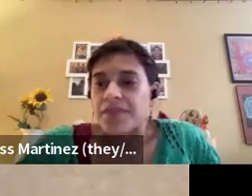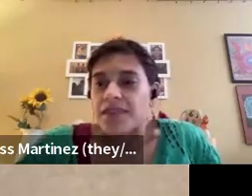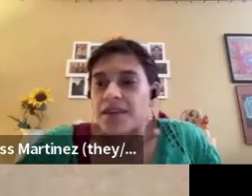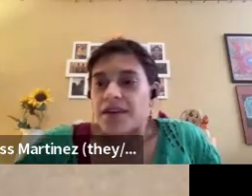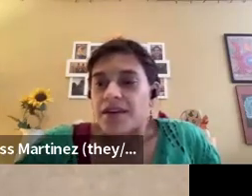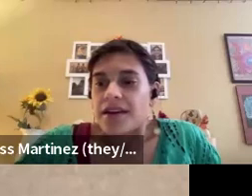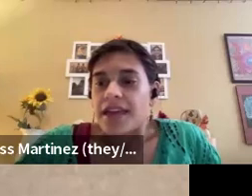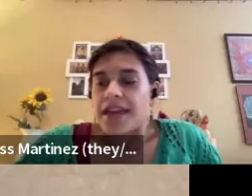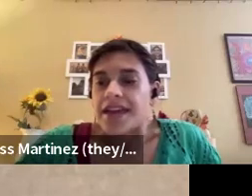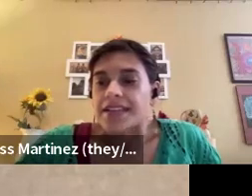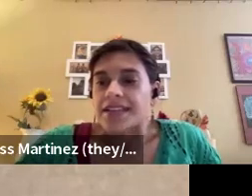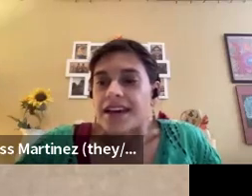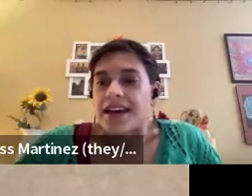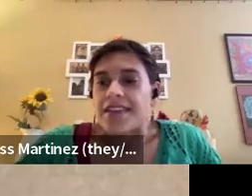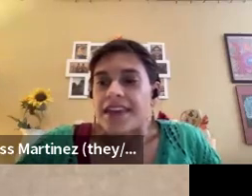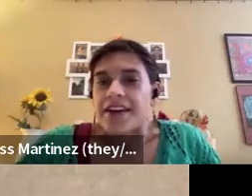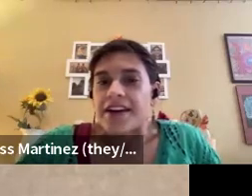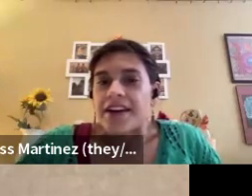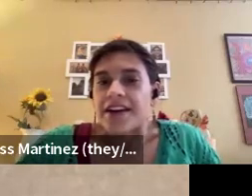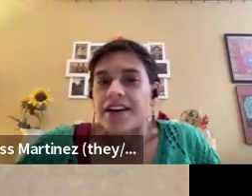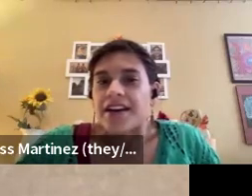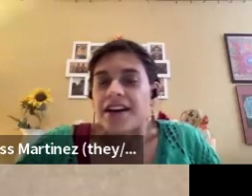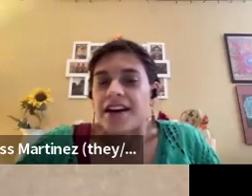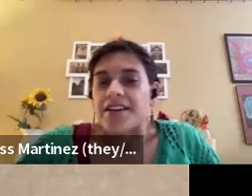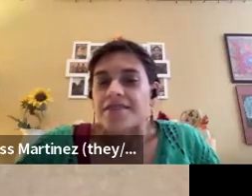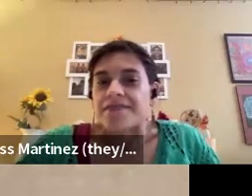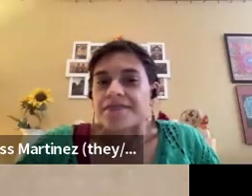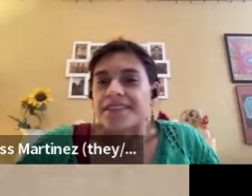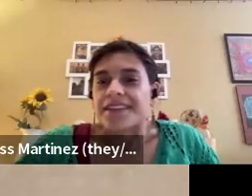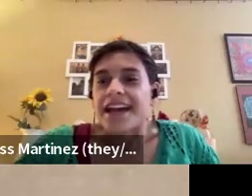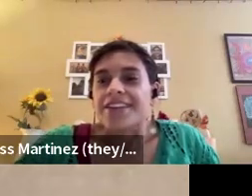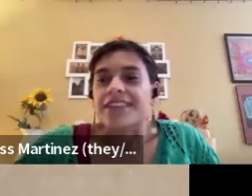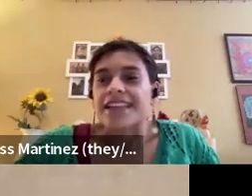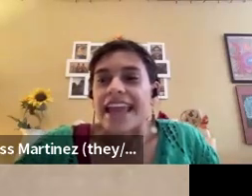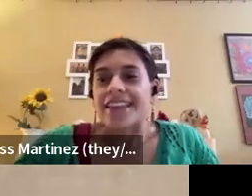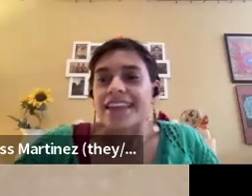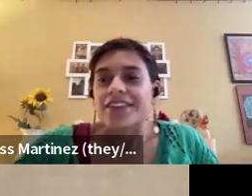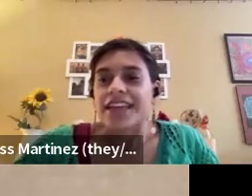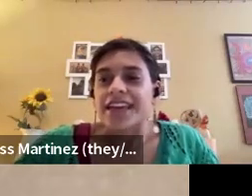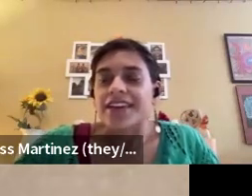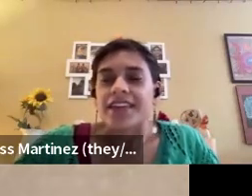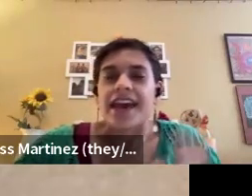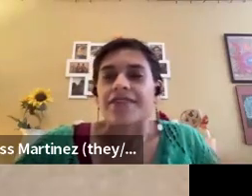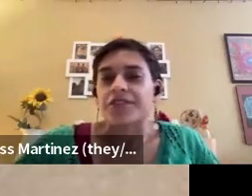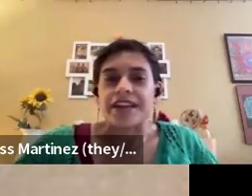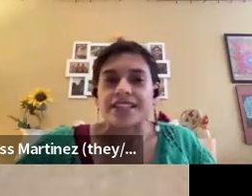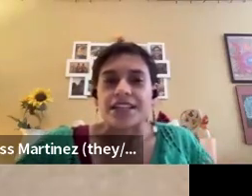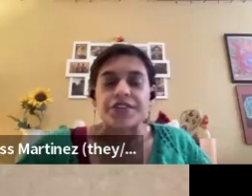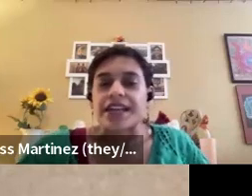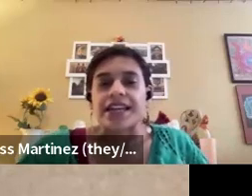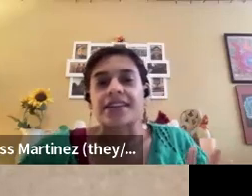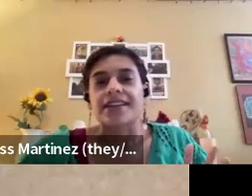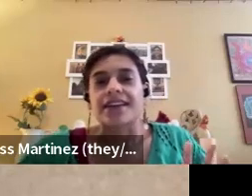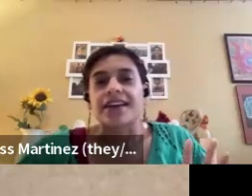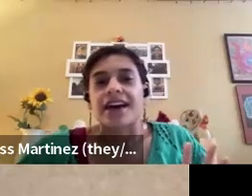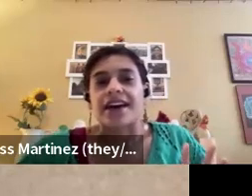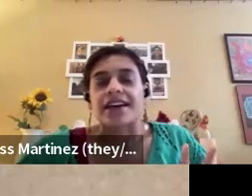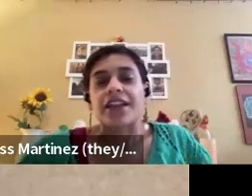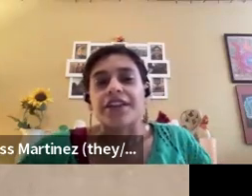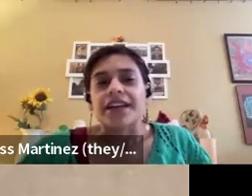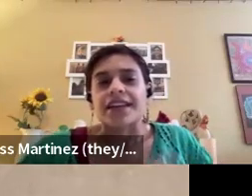thumb. And they are kind of like alien looking. They have fluorescent